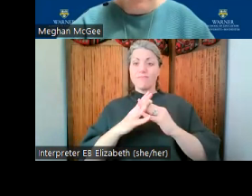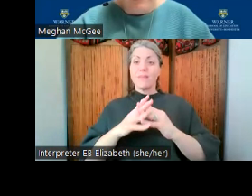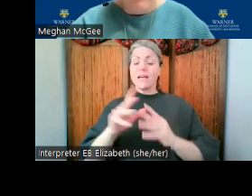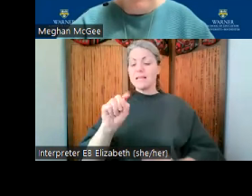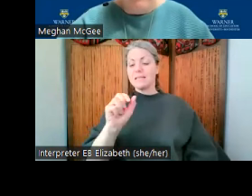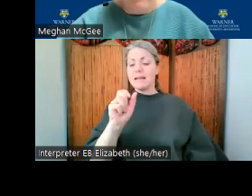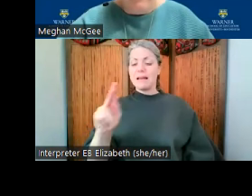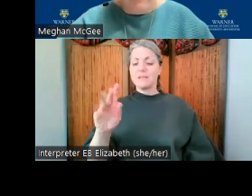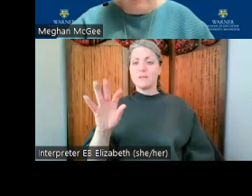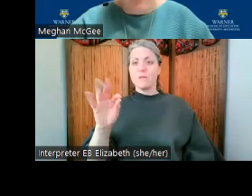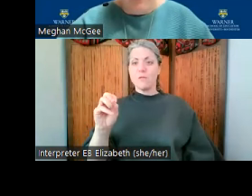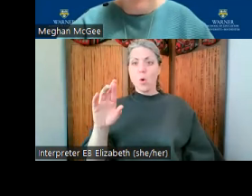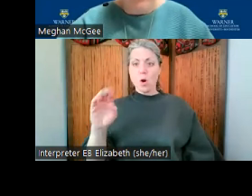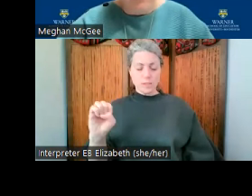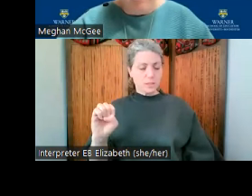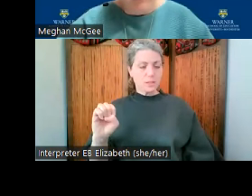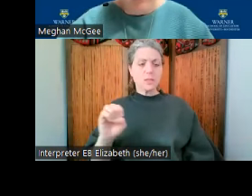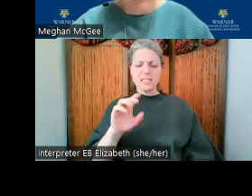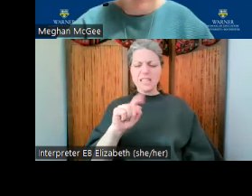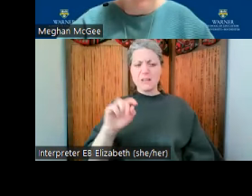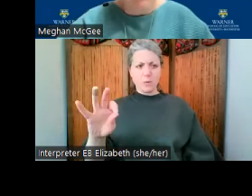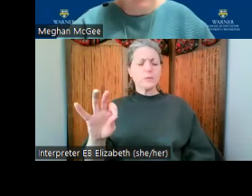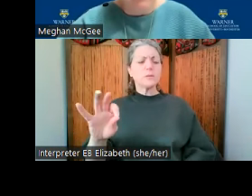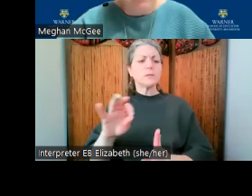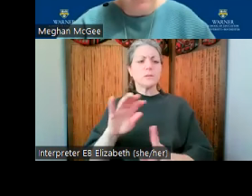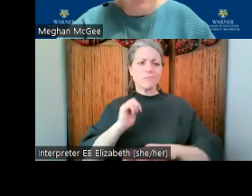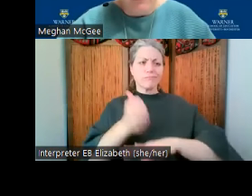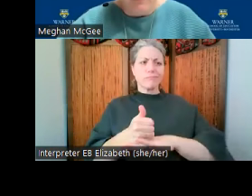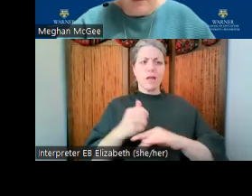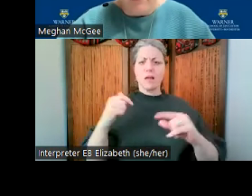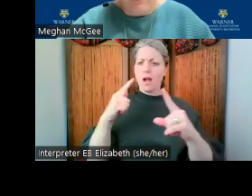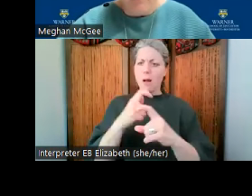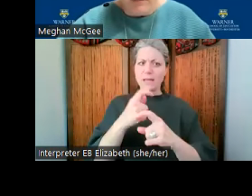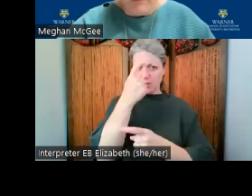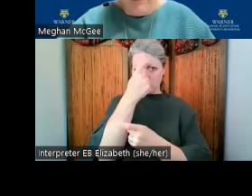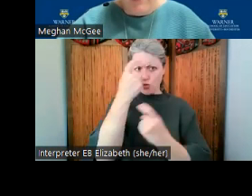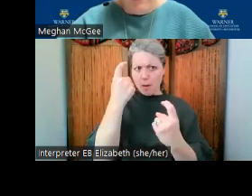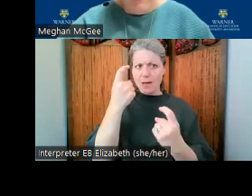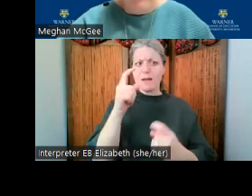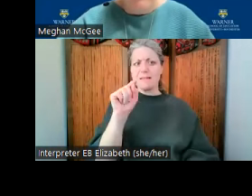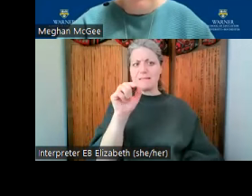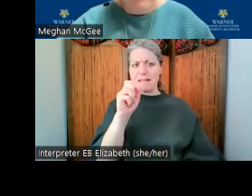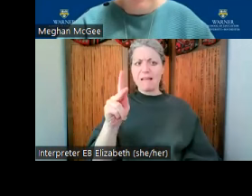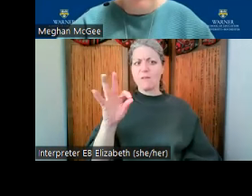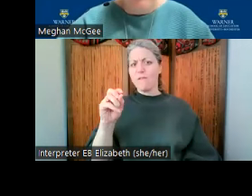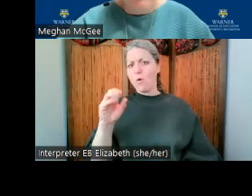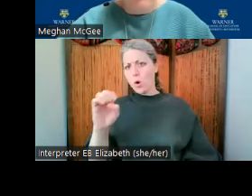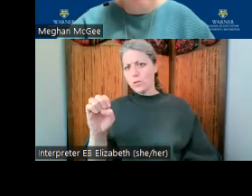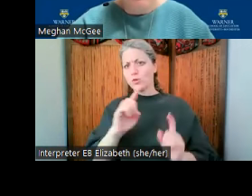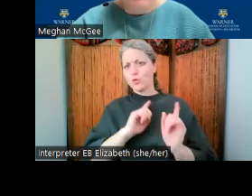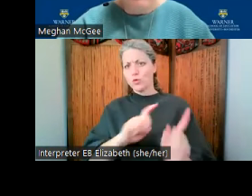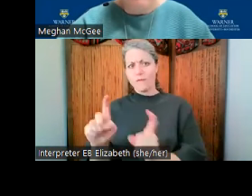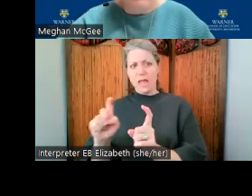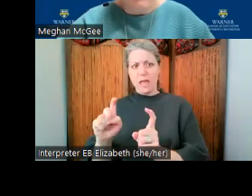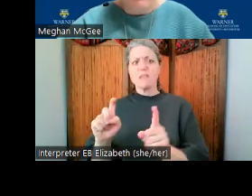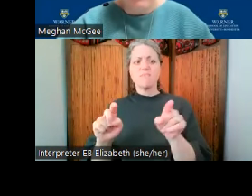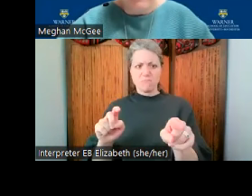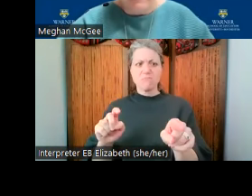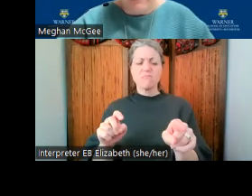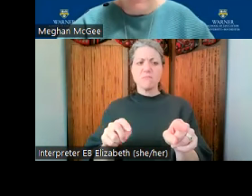was created, and they put out a survey between the years of 2002 and 2003. And they got the input